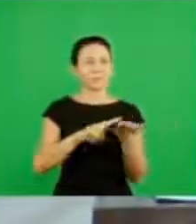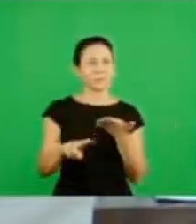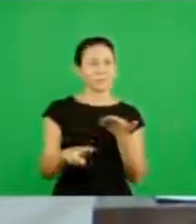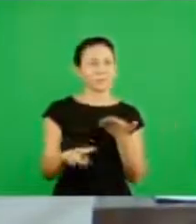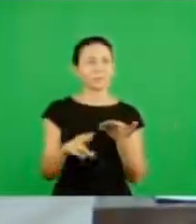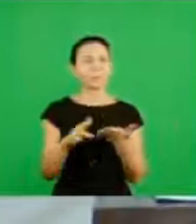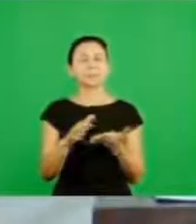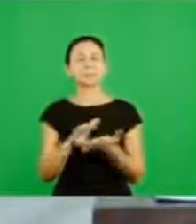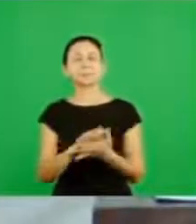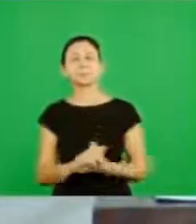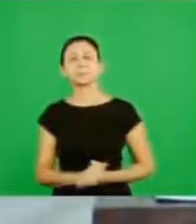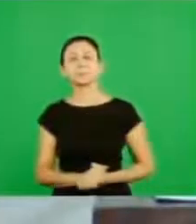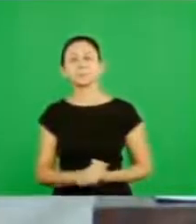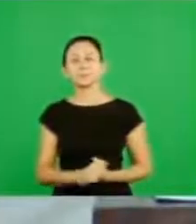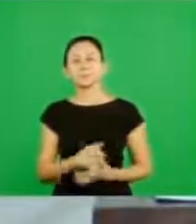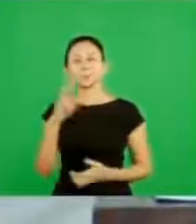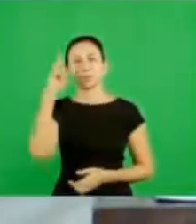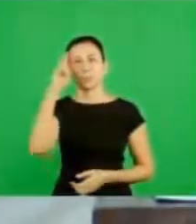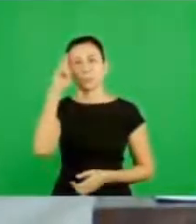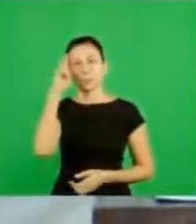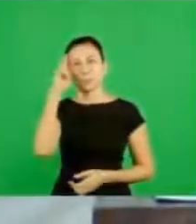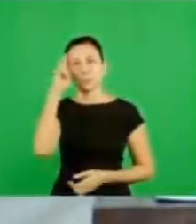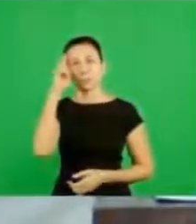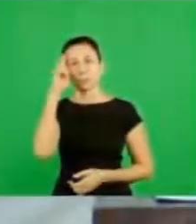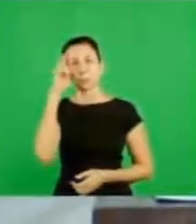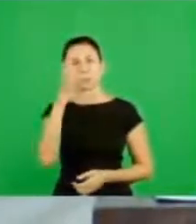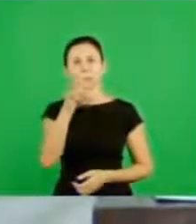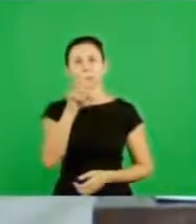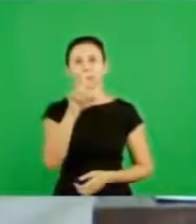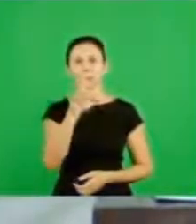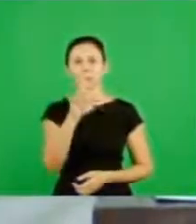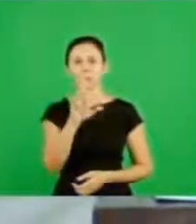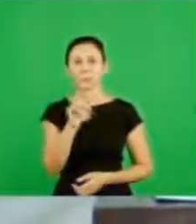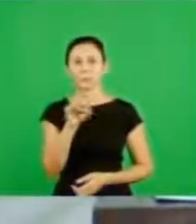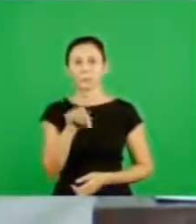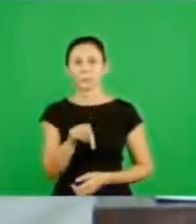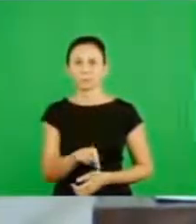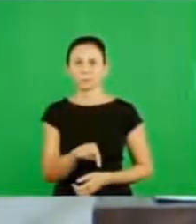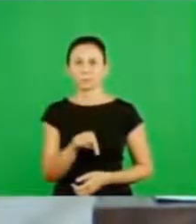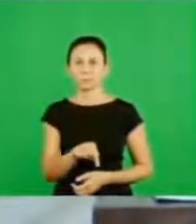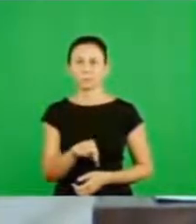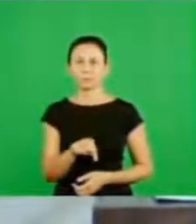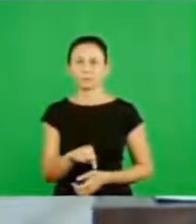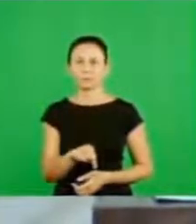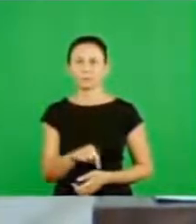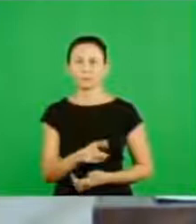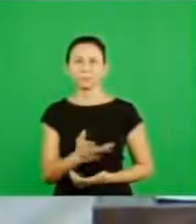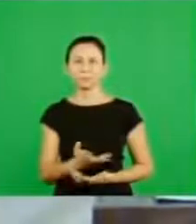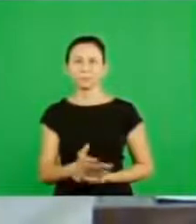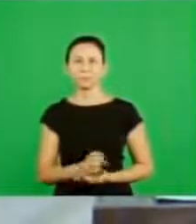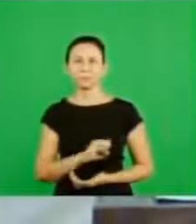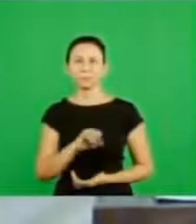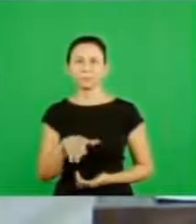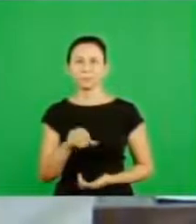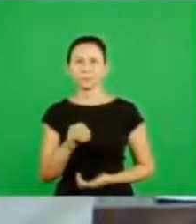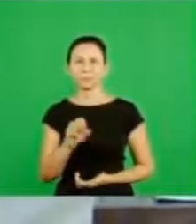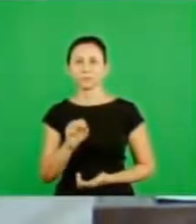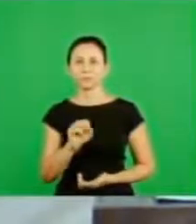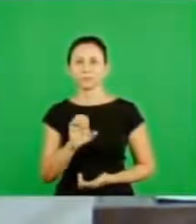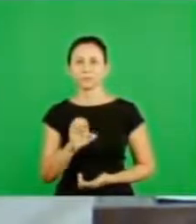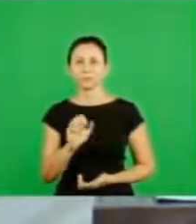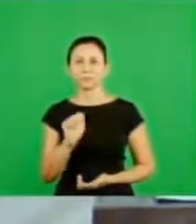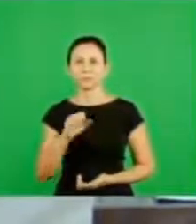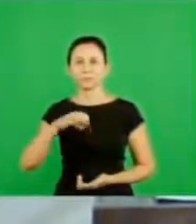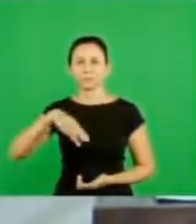he's there from Pernambuco in the state of Brazil, and he sent a letter, and his director of